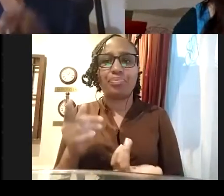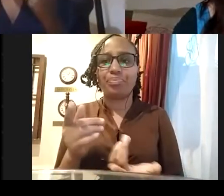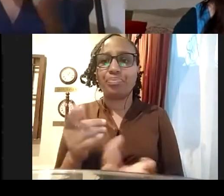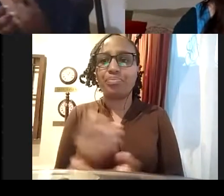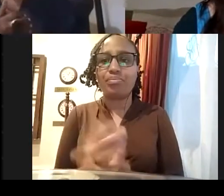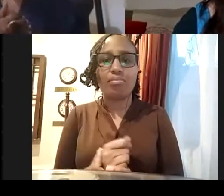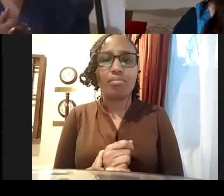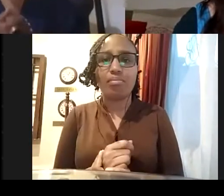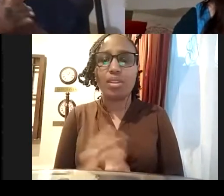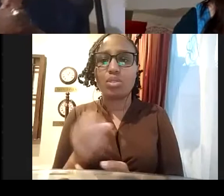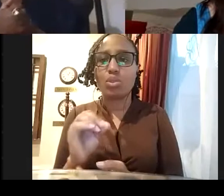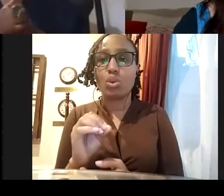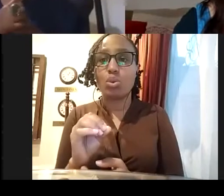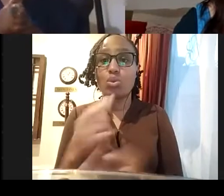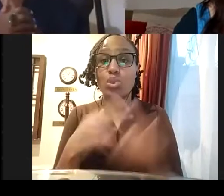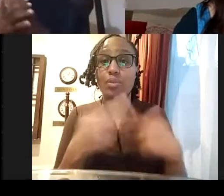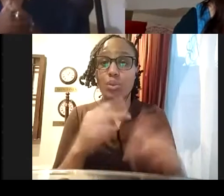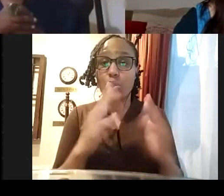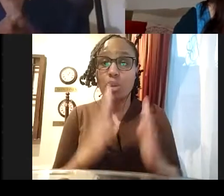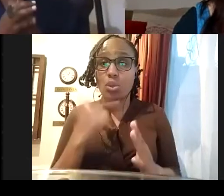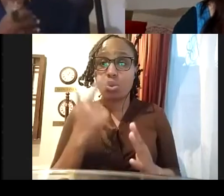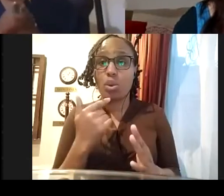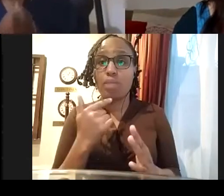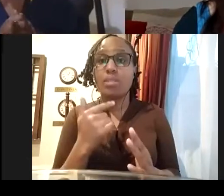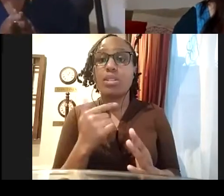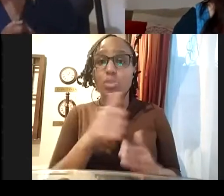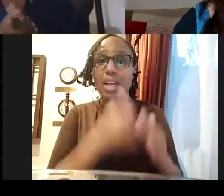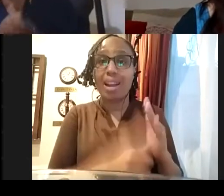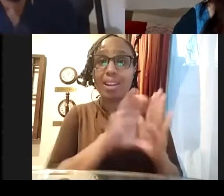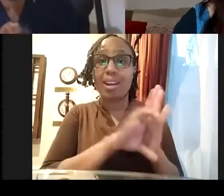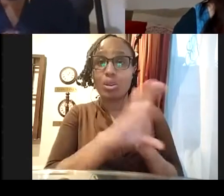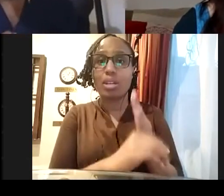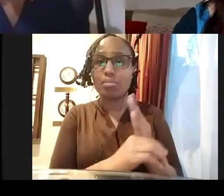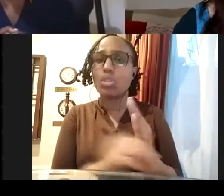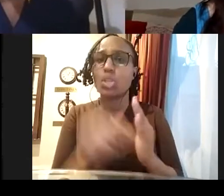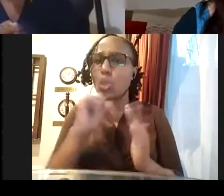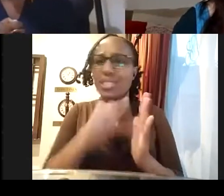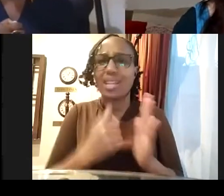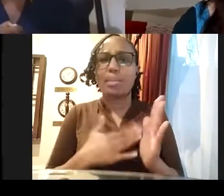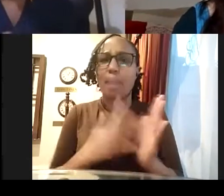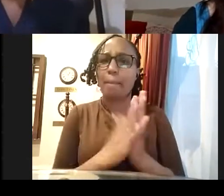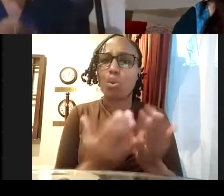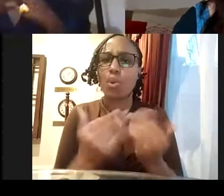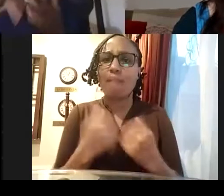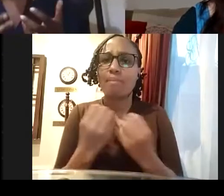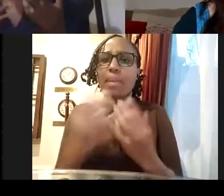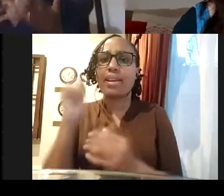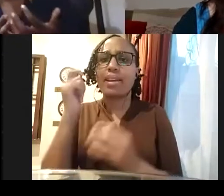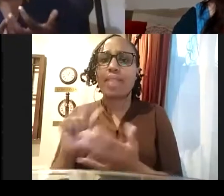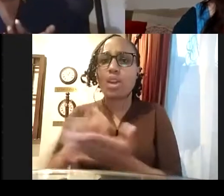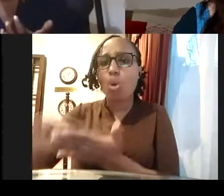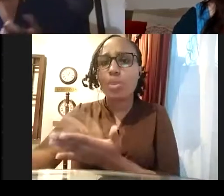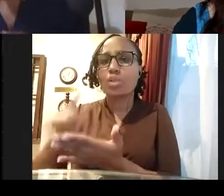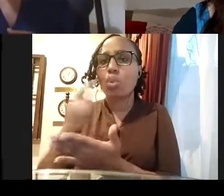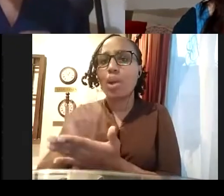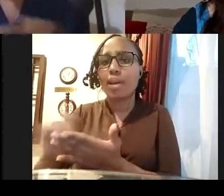So to the reviewers who've just been like, this book should be on the curriculum, it should, and not just my book. There's so many Kenyan authors out there who are just writing the times